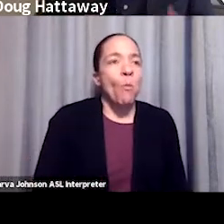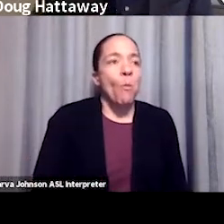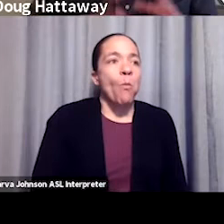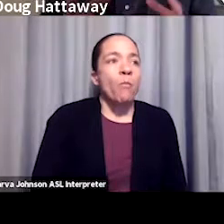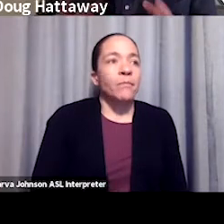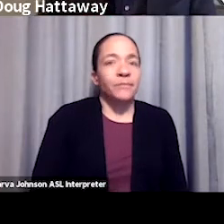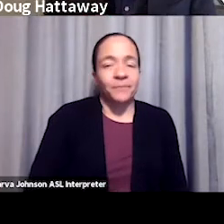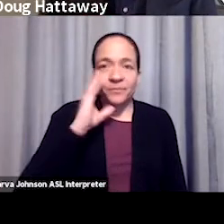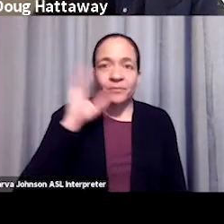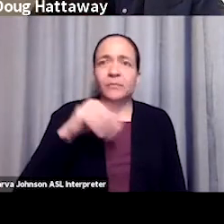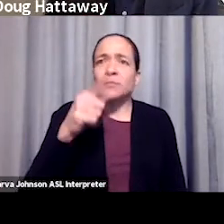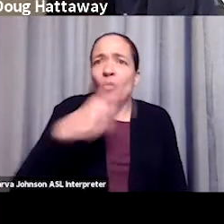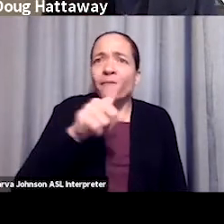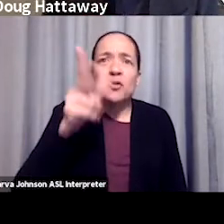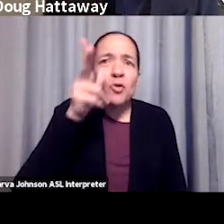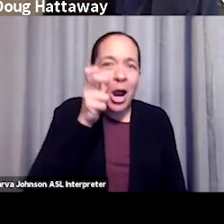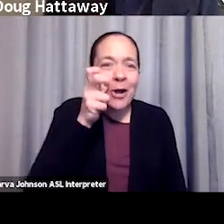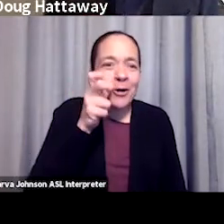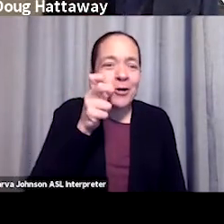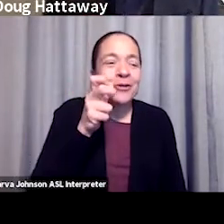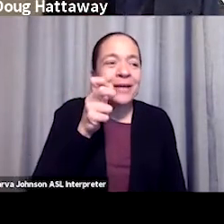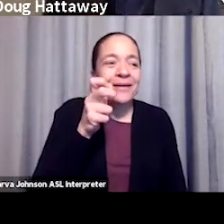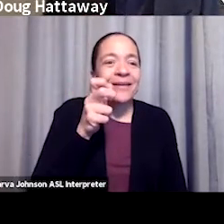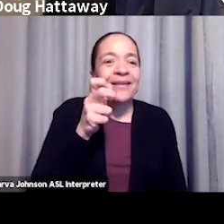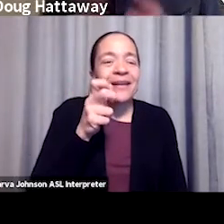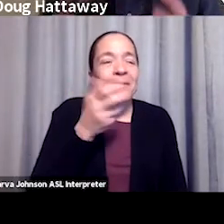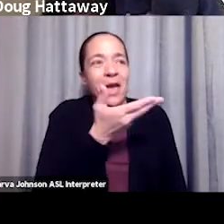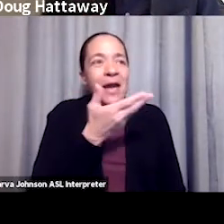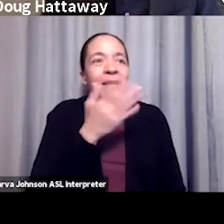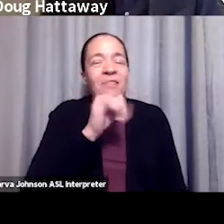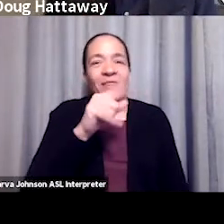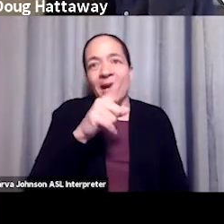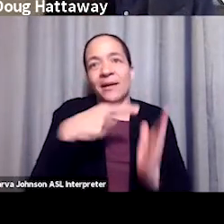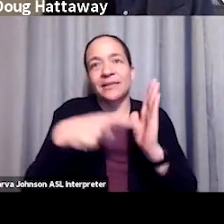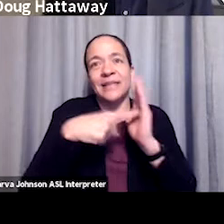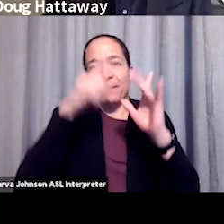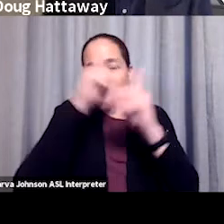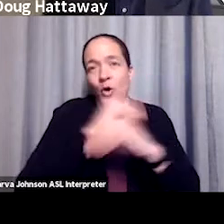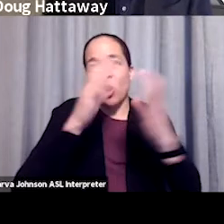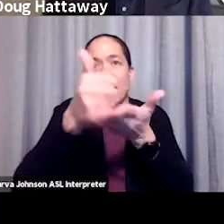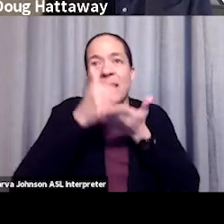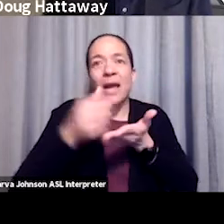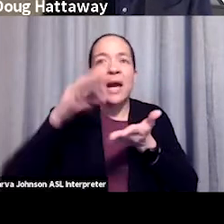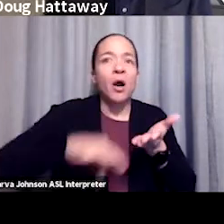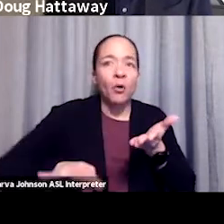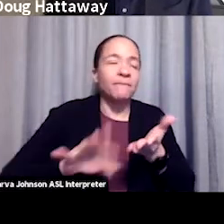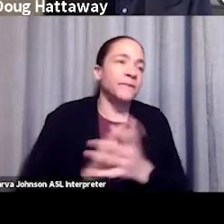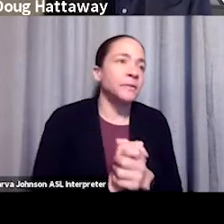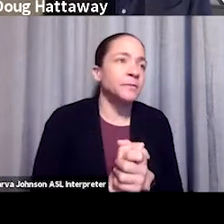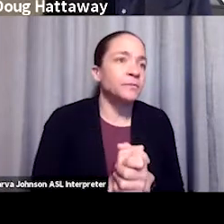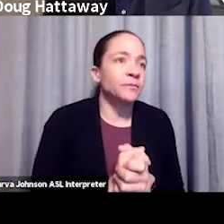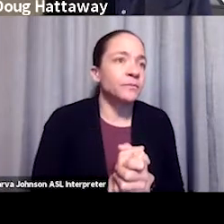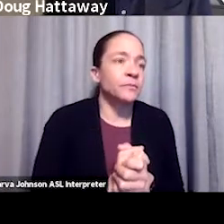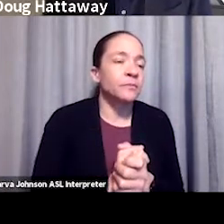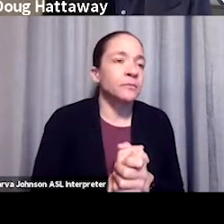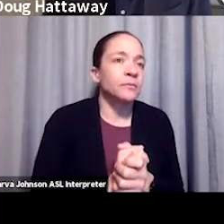I know a lot of you have heard about that and find that example helpful and as inspiration. What you're gonna see is, go back to the previous